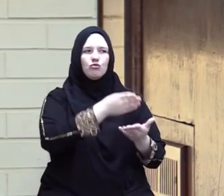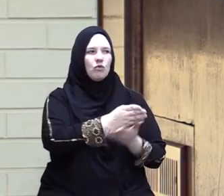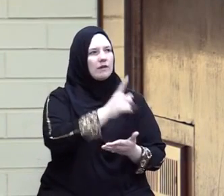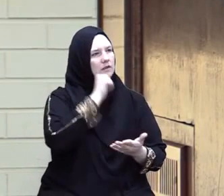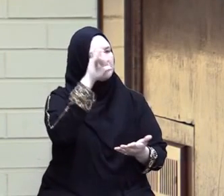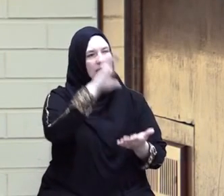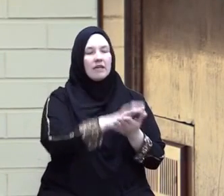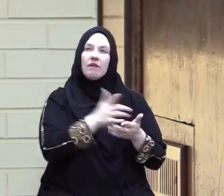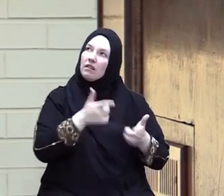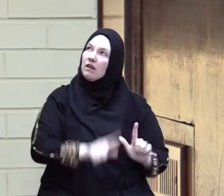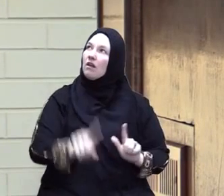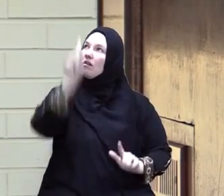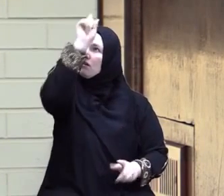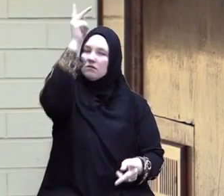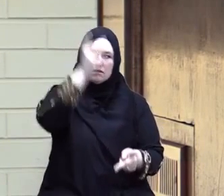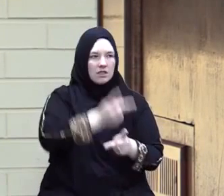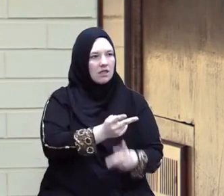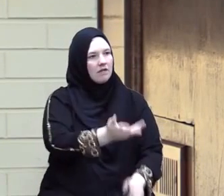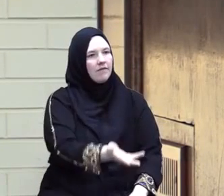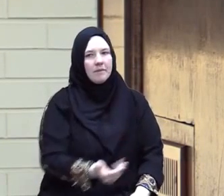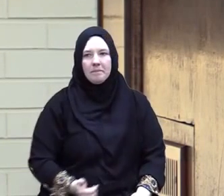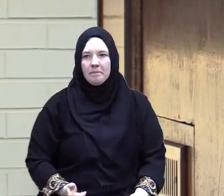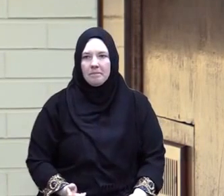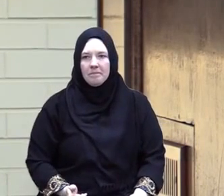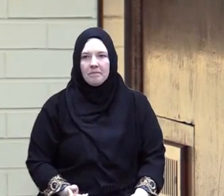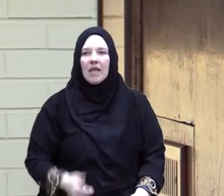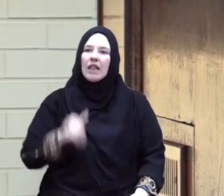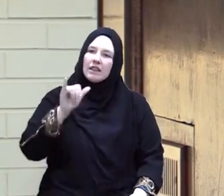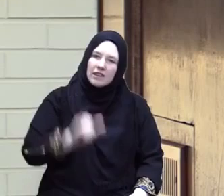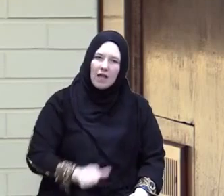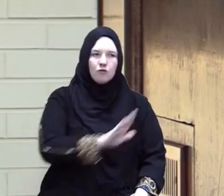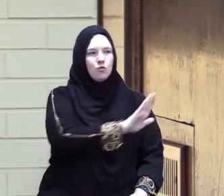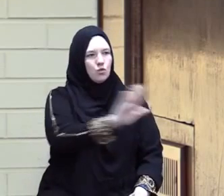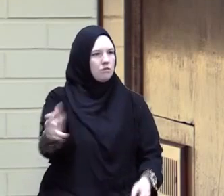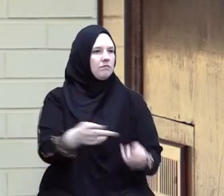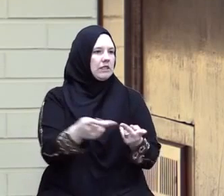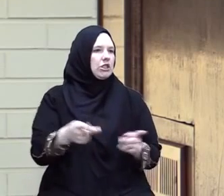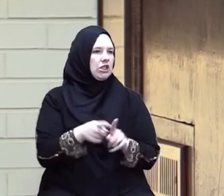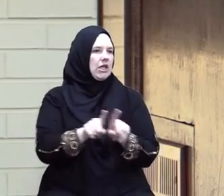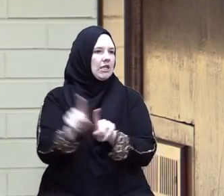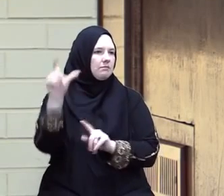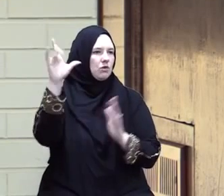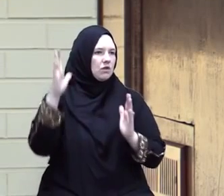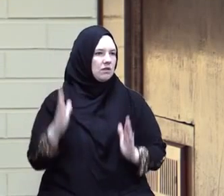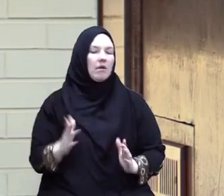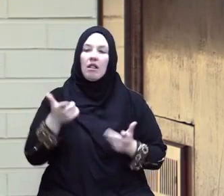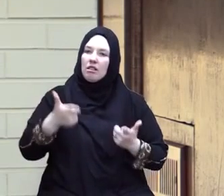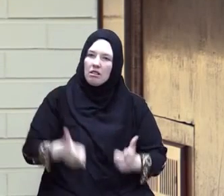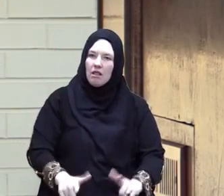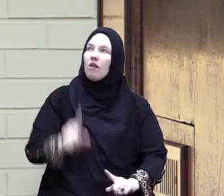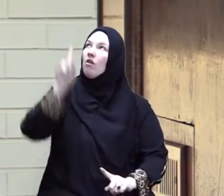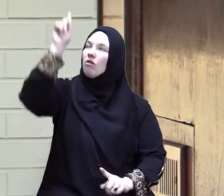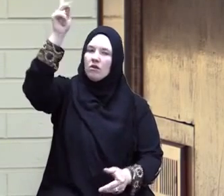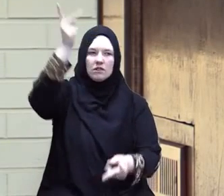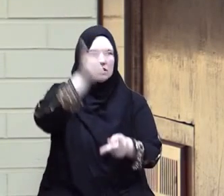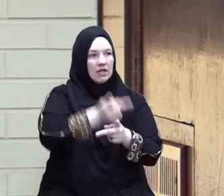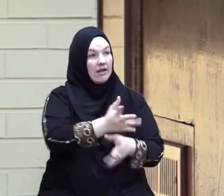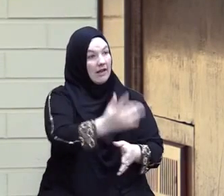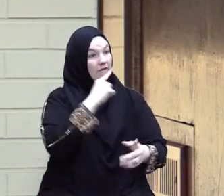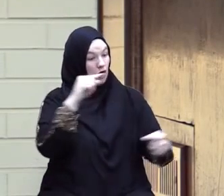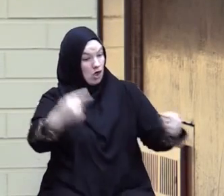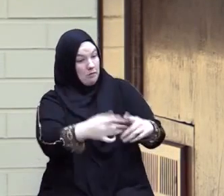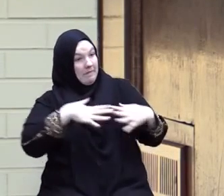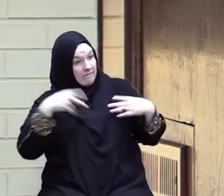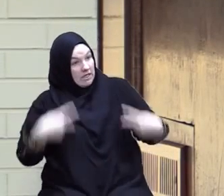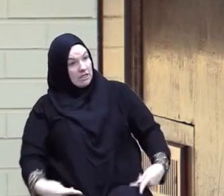take care of them. This is the position of Islam and Muslims. Let Allah take care of them. If they